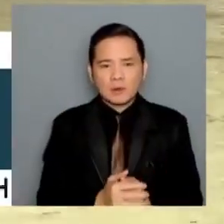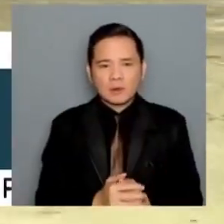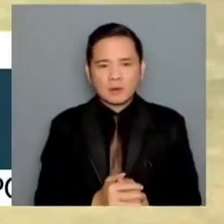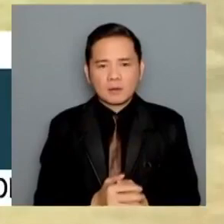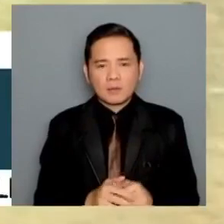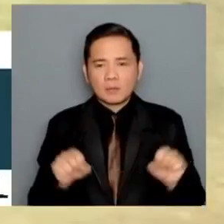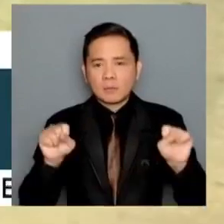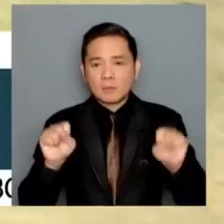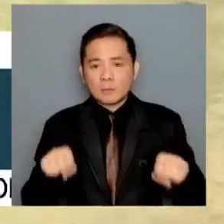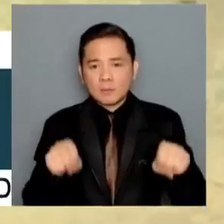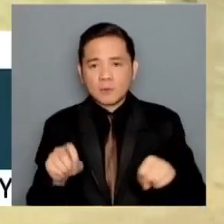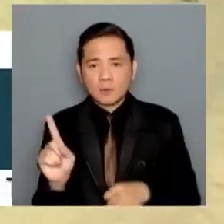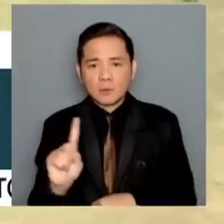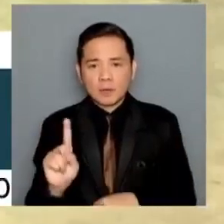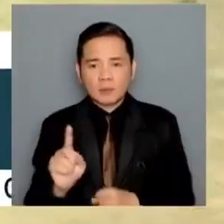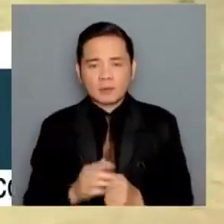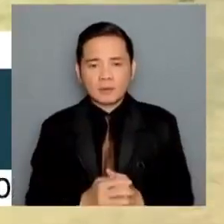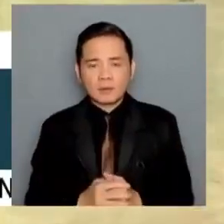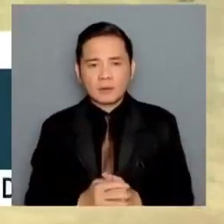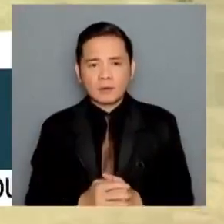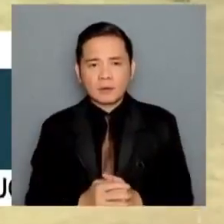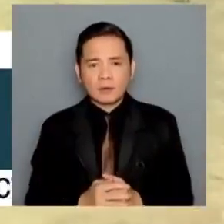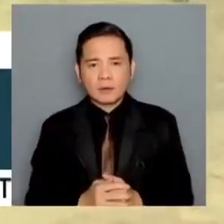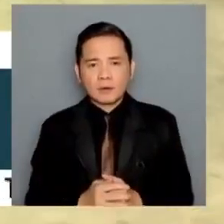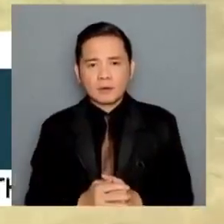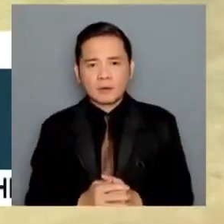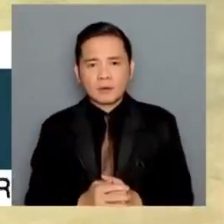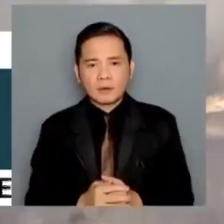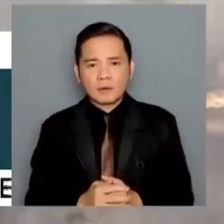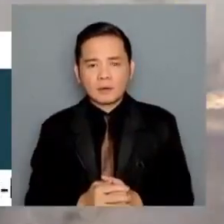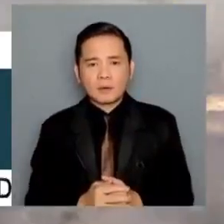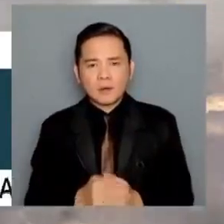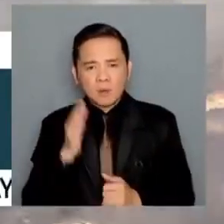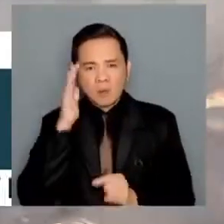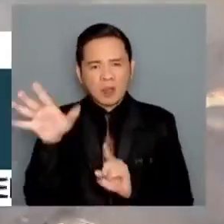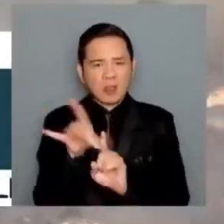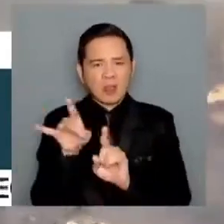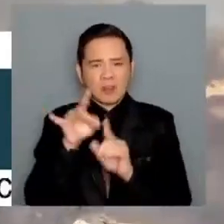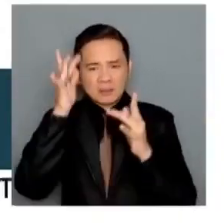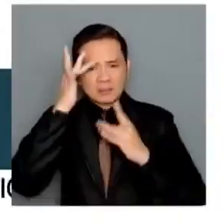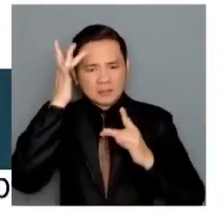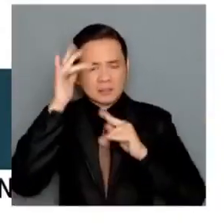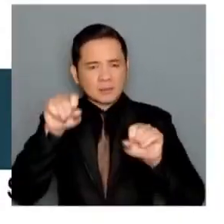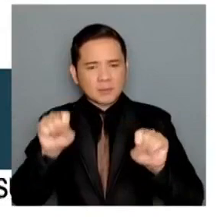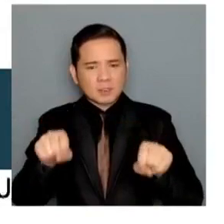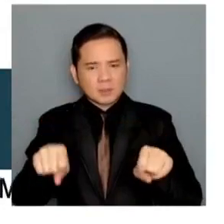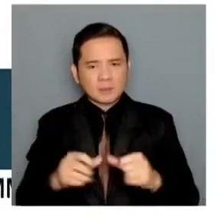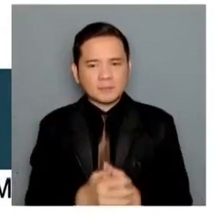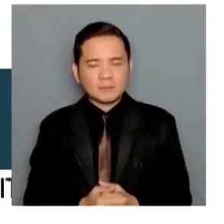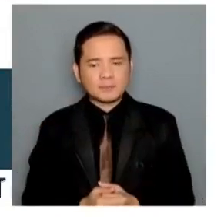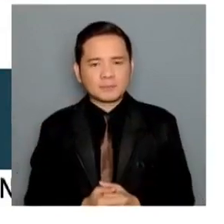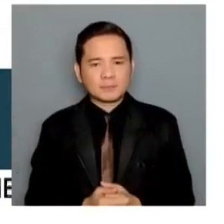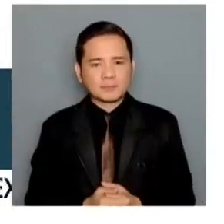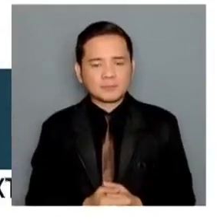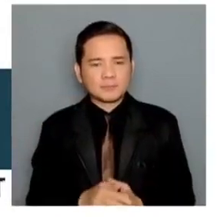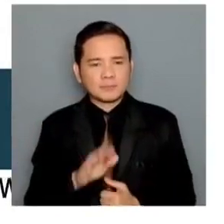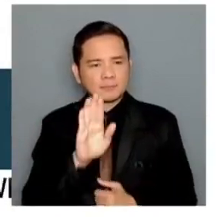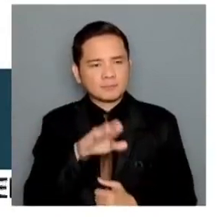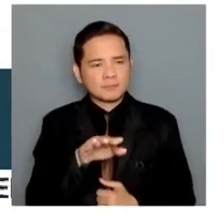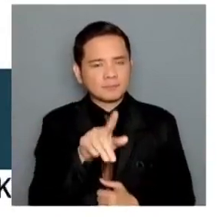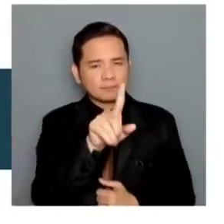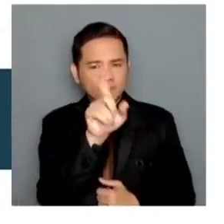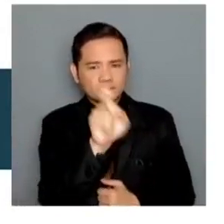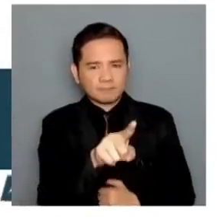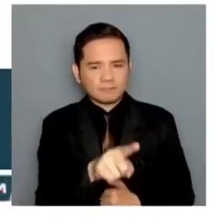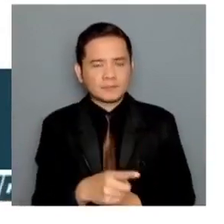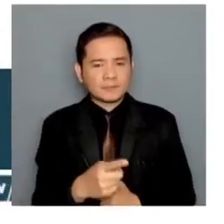that they might contract illnesses. Okay. Government Dolor, by saying that it has